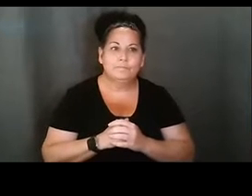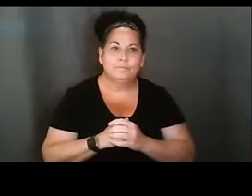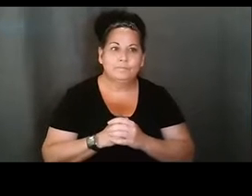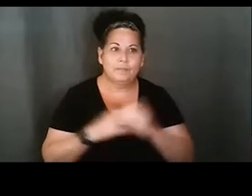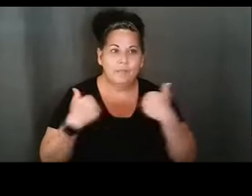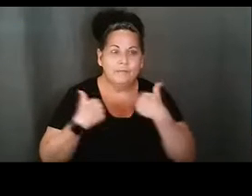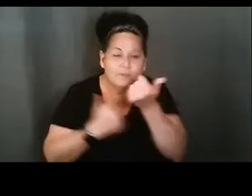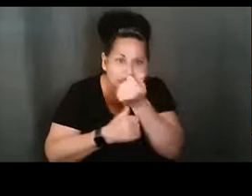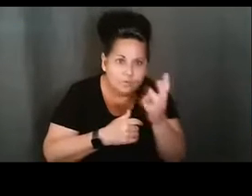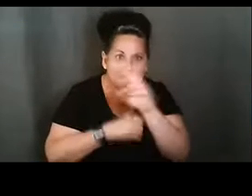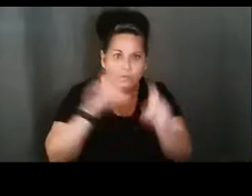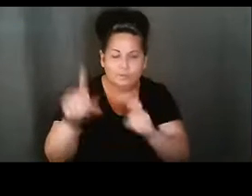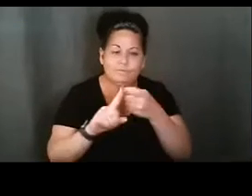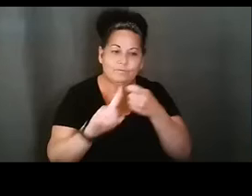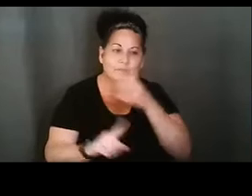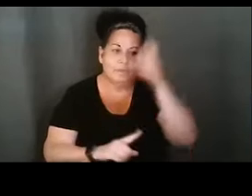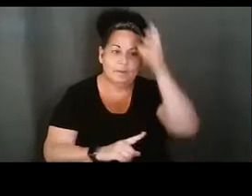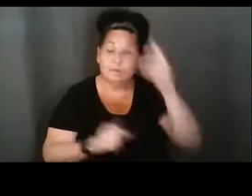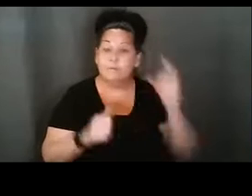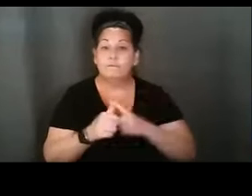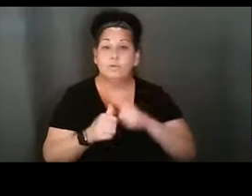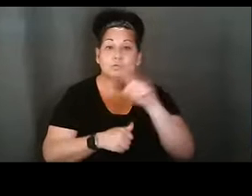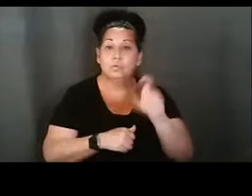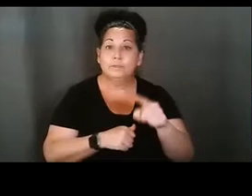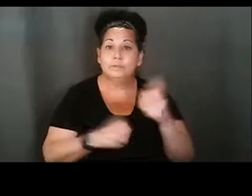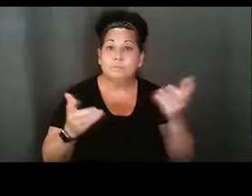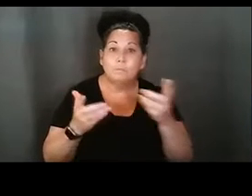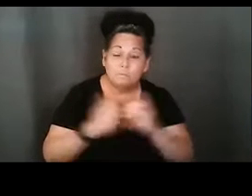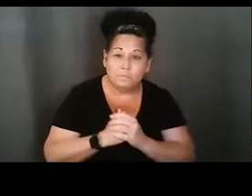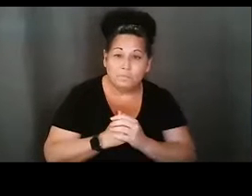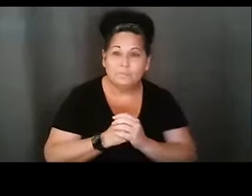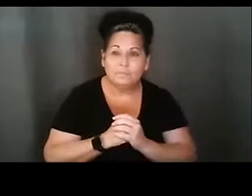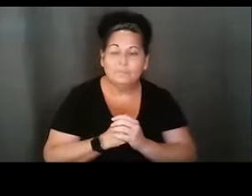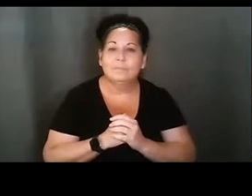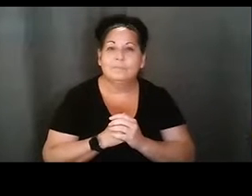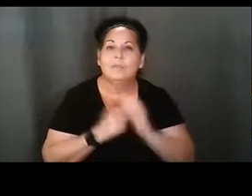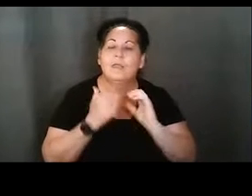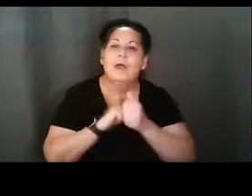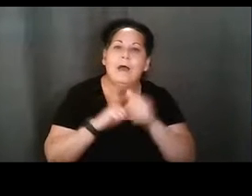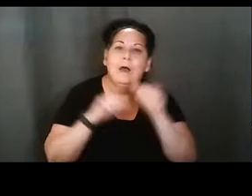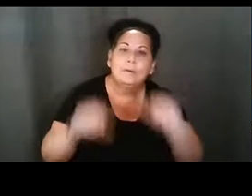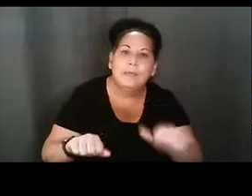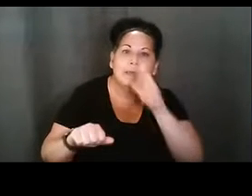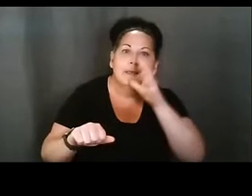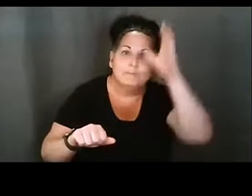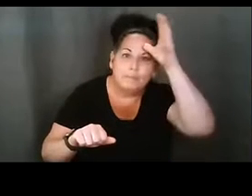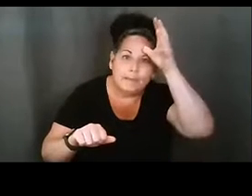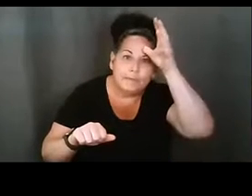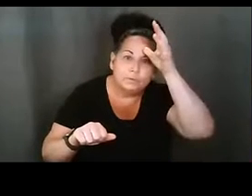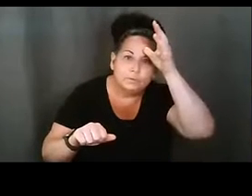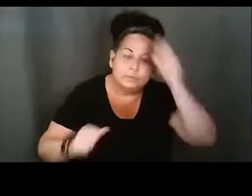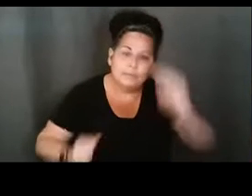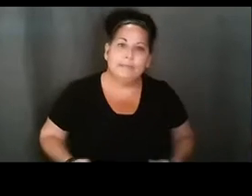some of our parents, if I may. So the first question, Dr. Flowers, is essentially, how can parents inspire